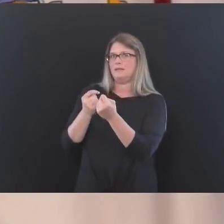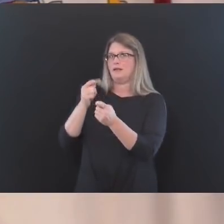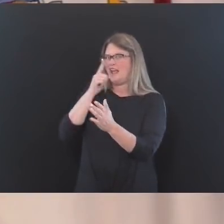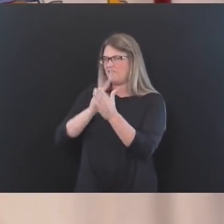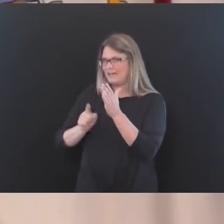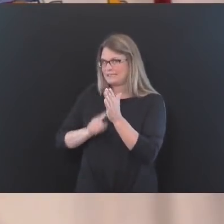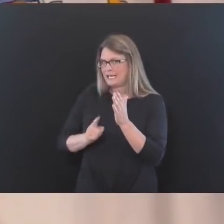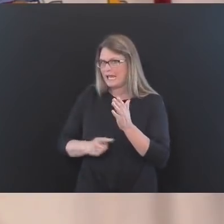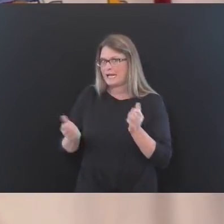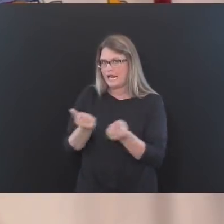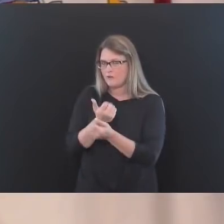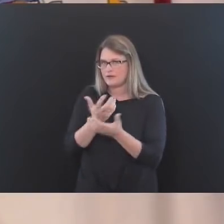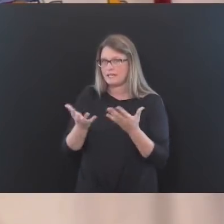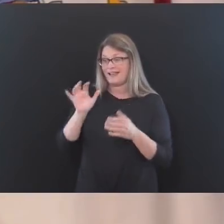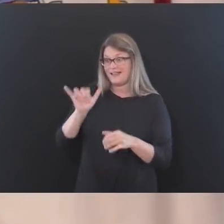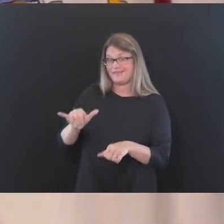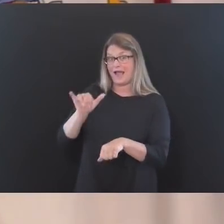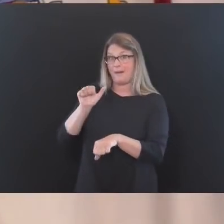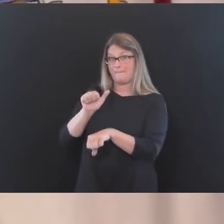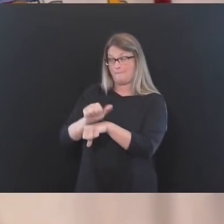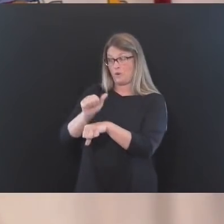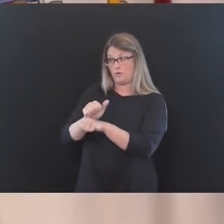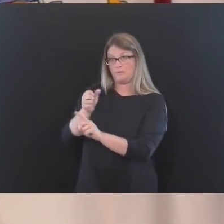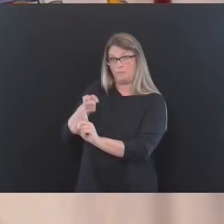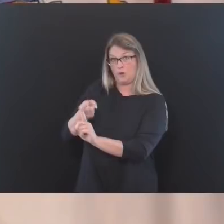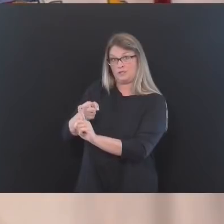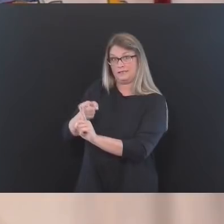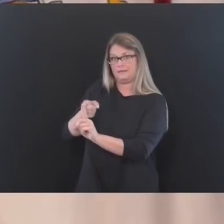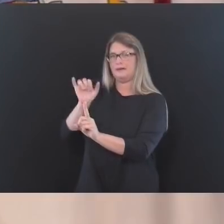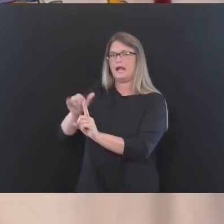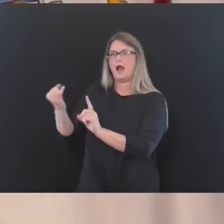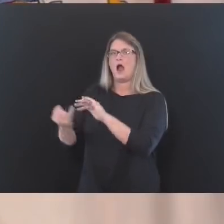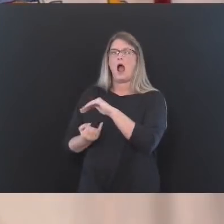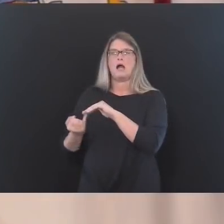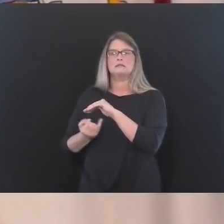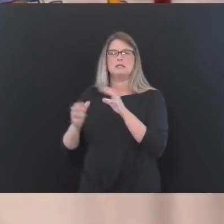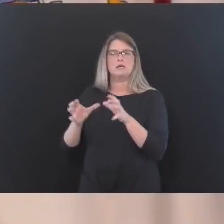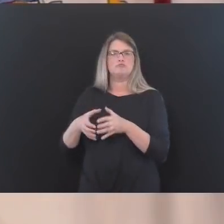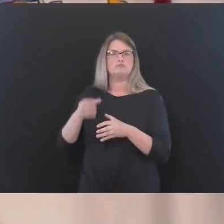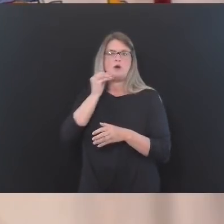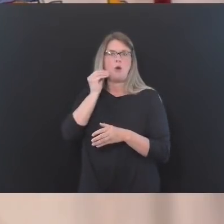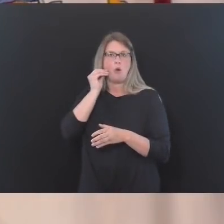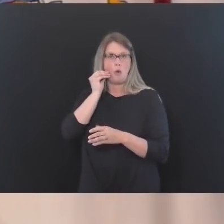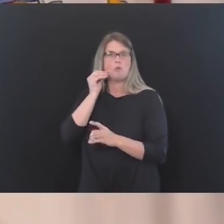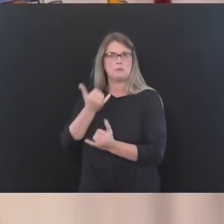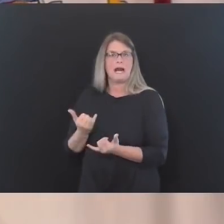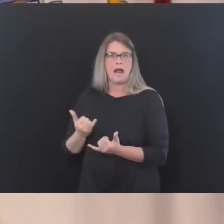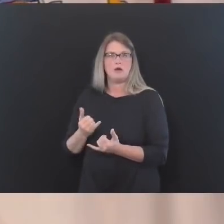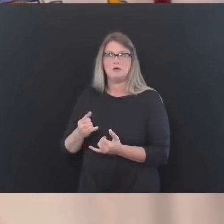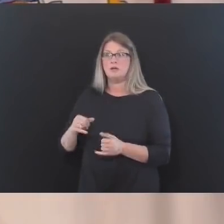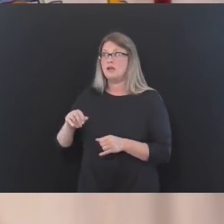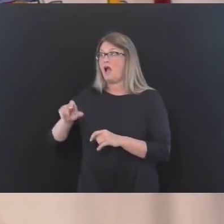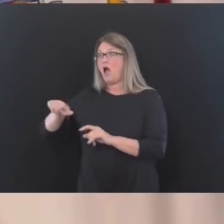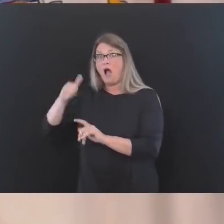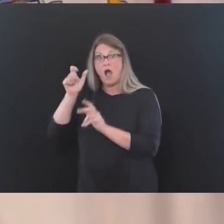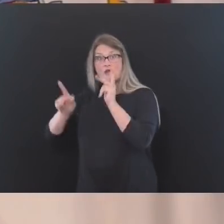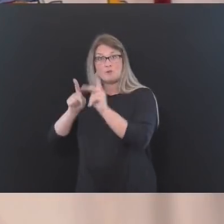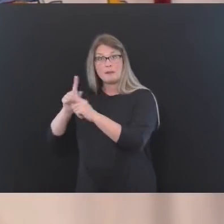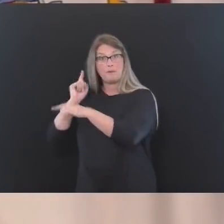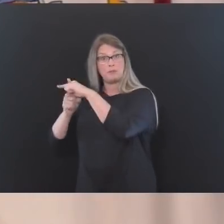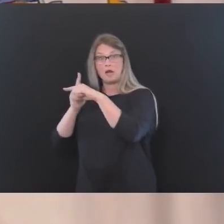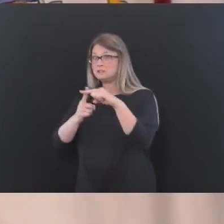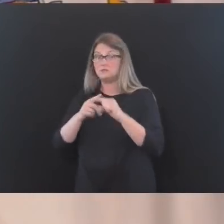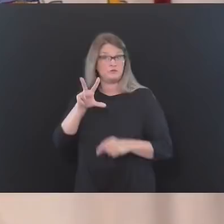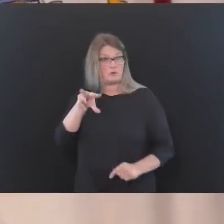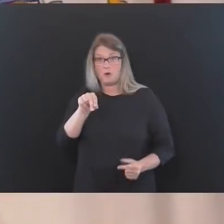investigation. The employee is isolated now at home. The call center, has not been impacted by this